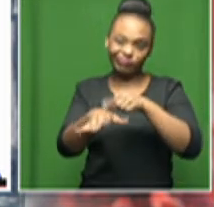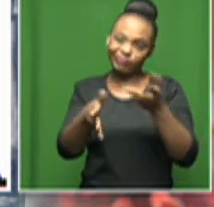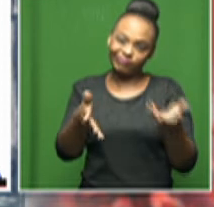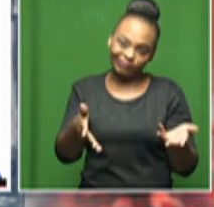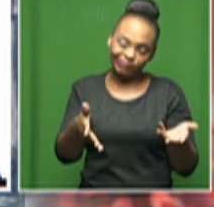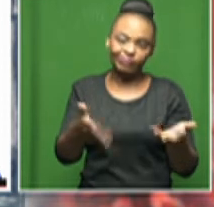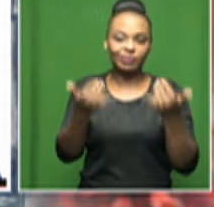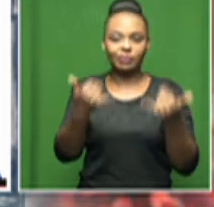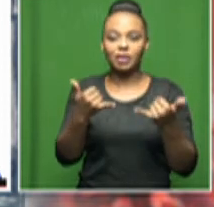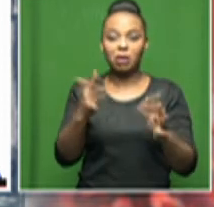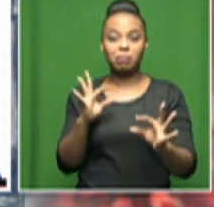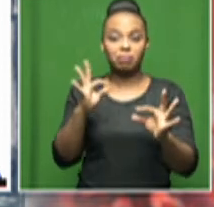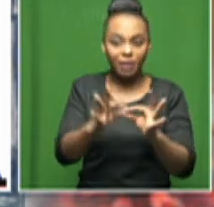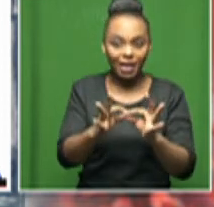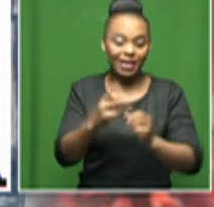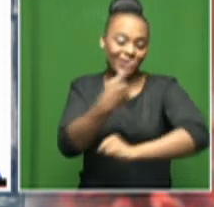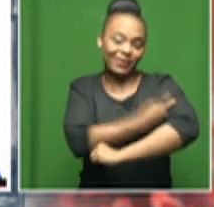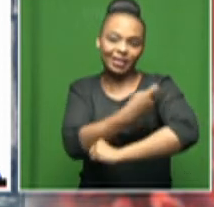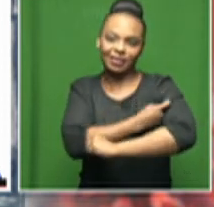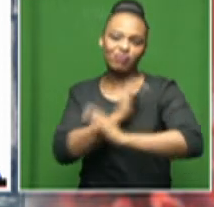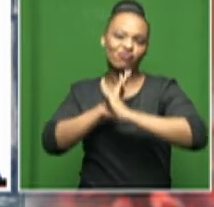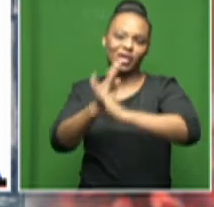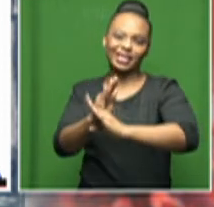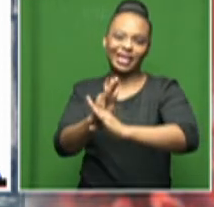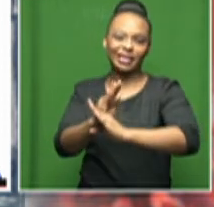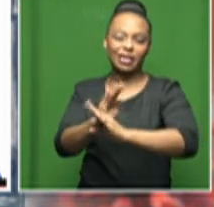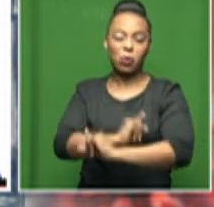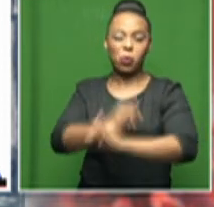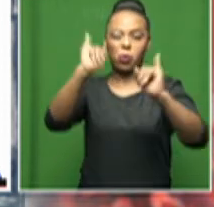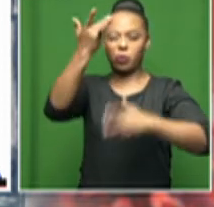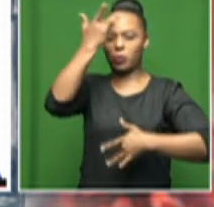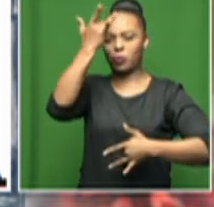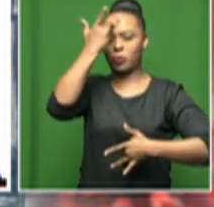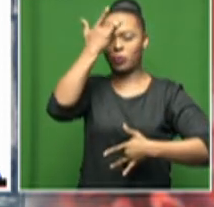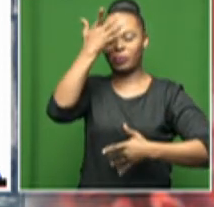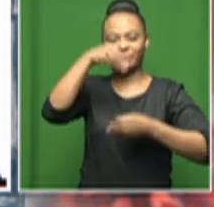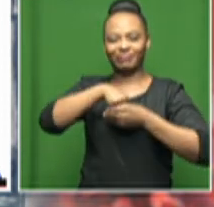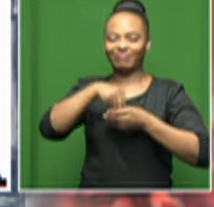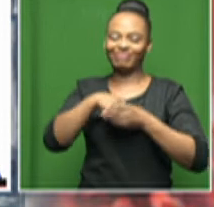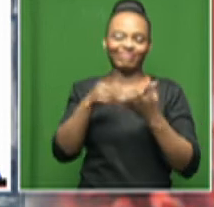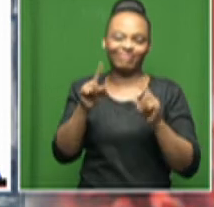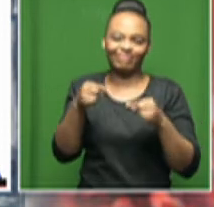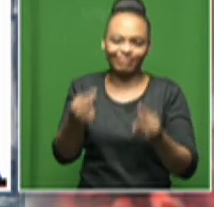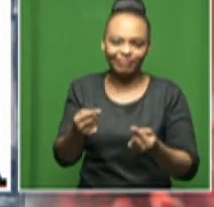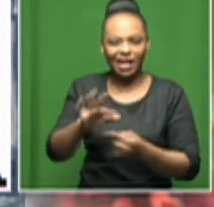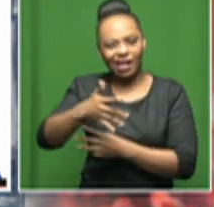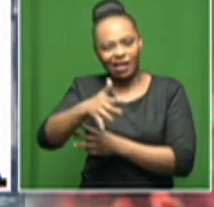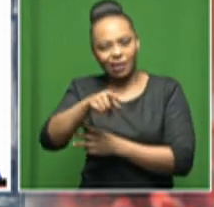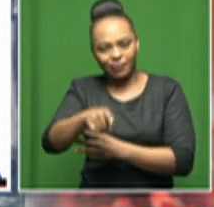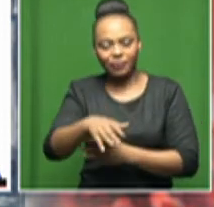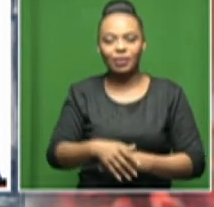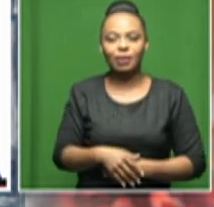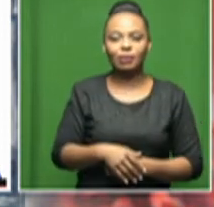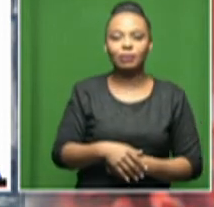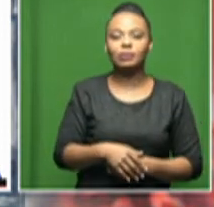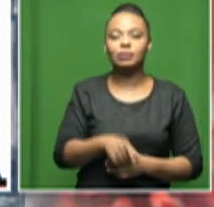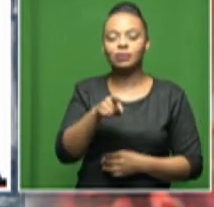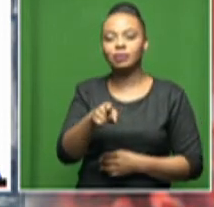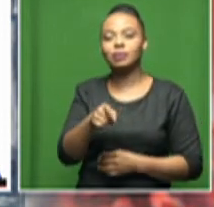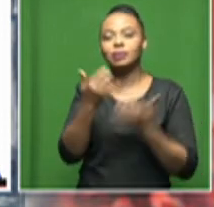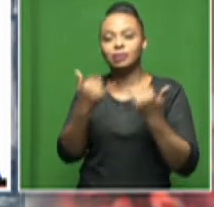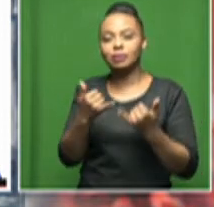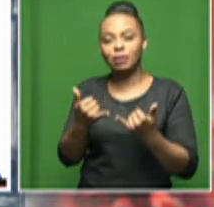to determine that the vaccine actually protects against mild to moderate illness. But we do have a vaccine, as a reminder, that does work and